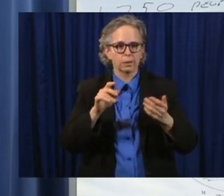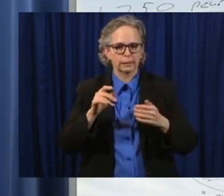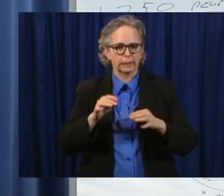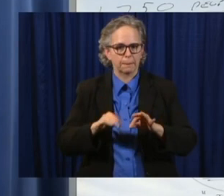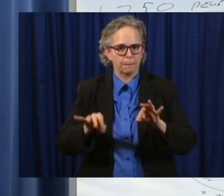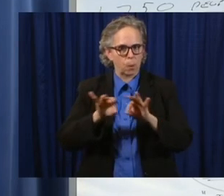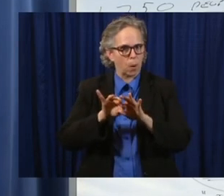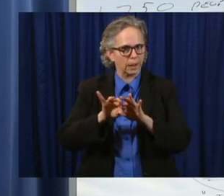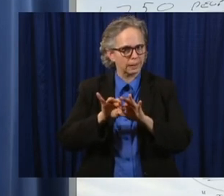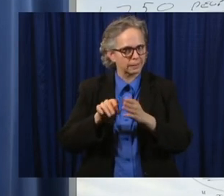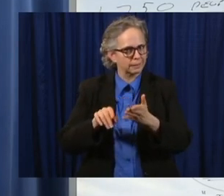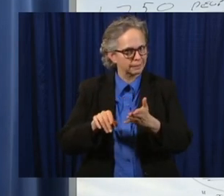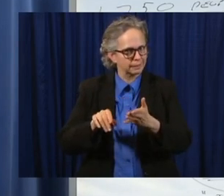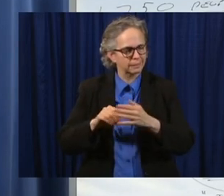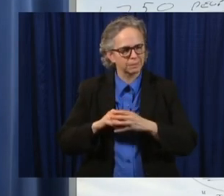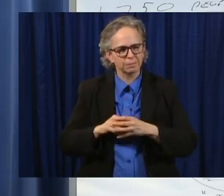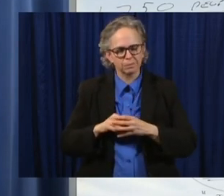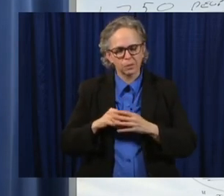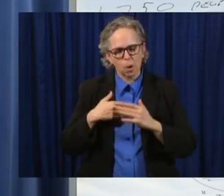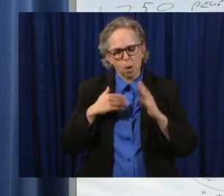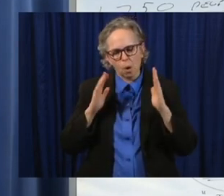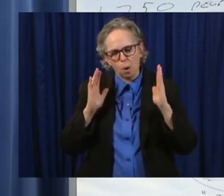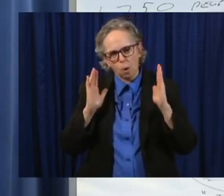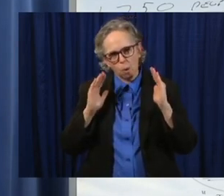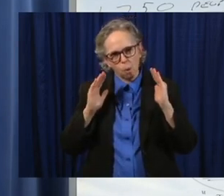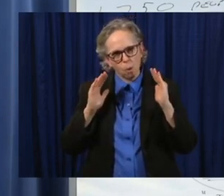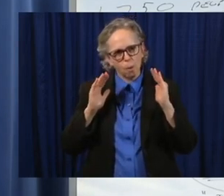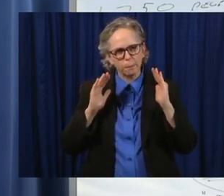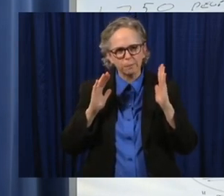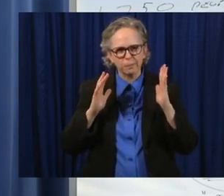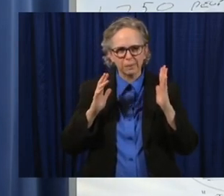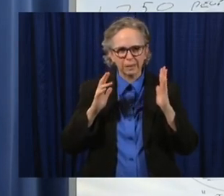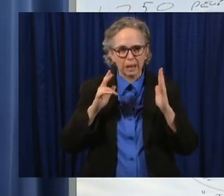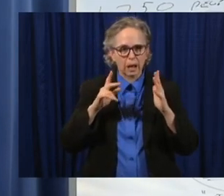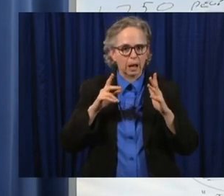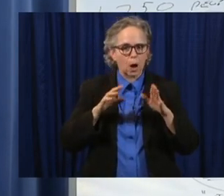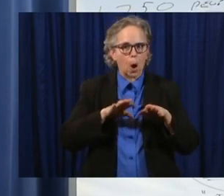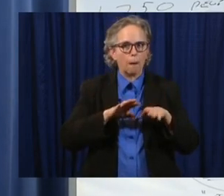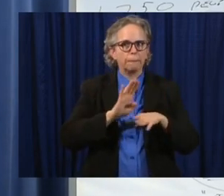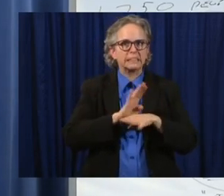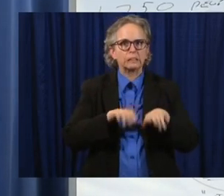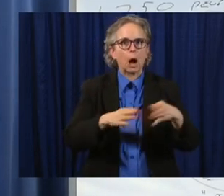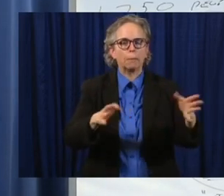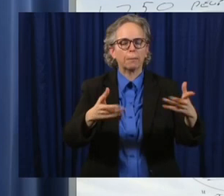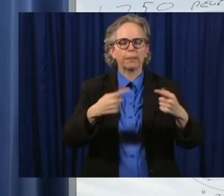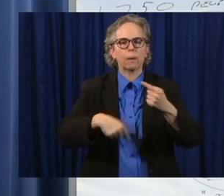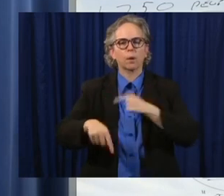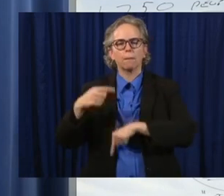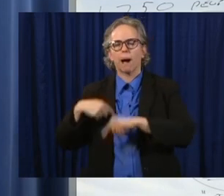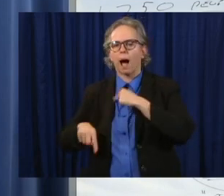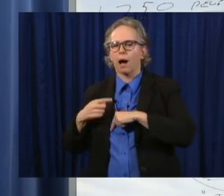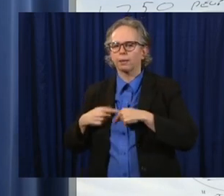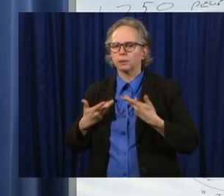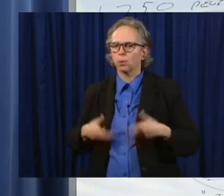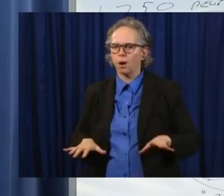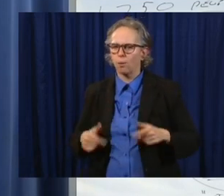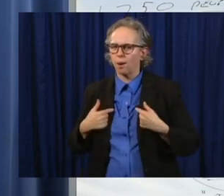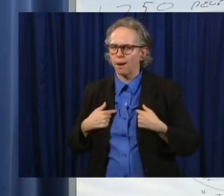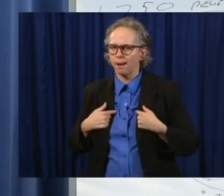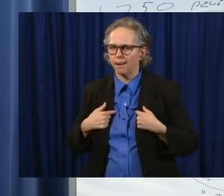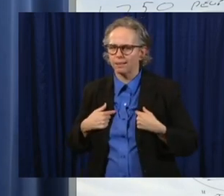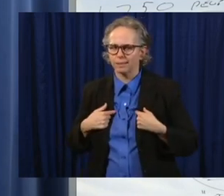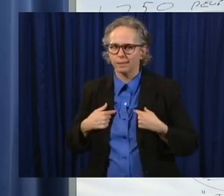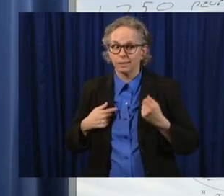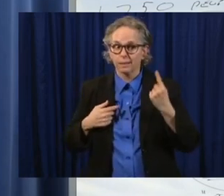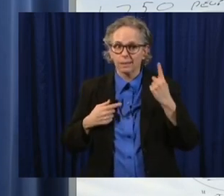is that we don't have to go backwards. We don't want to open something and then close it. There's no guarantees in life. We'll see